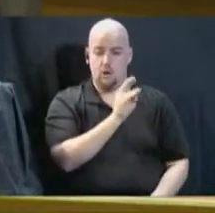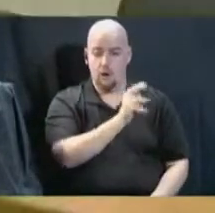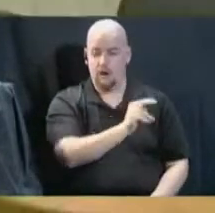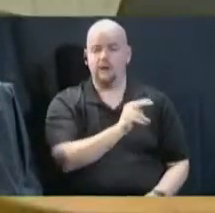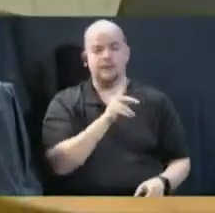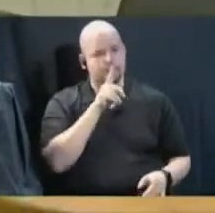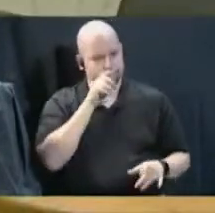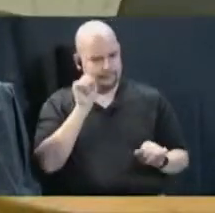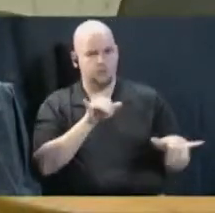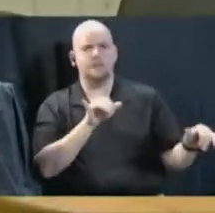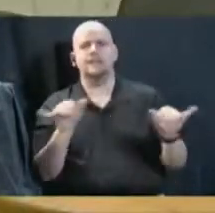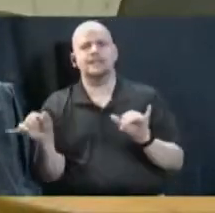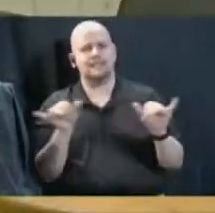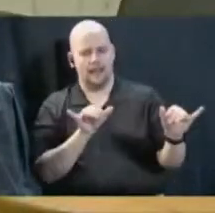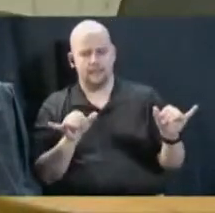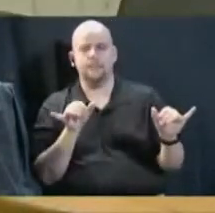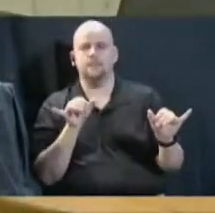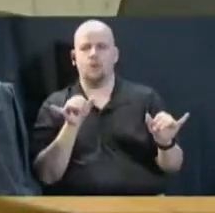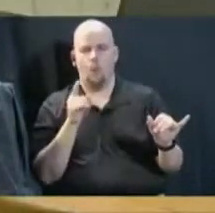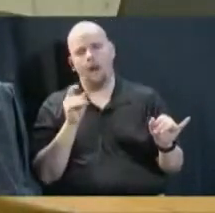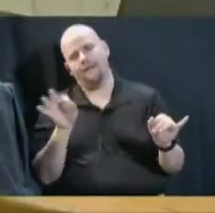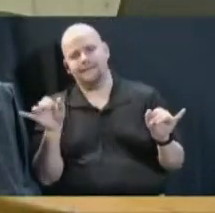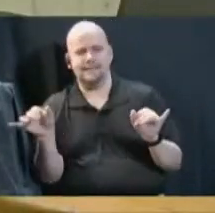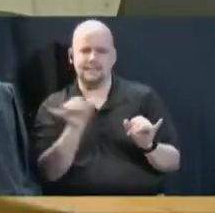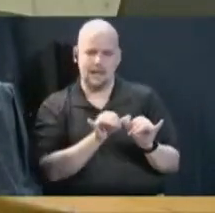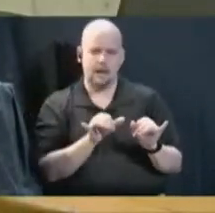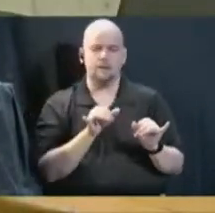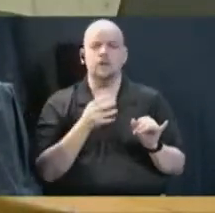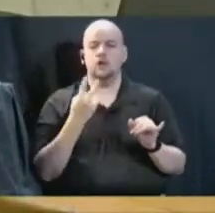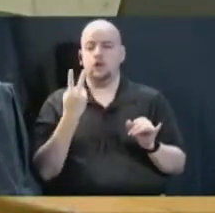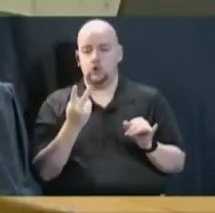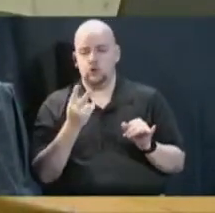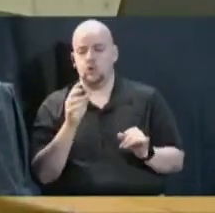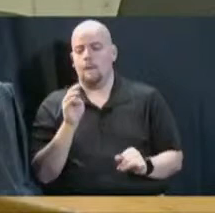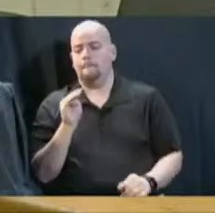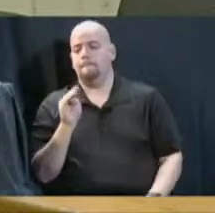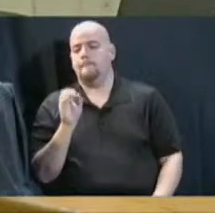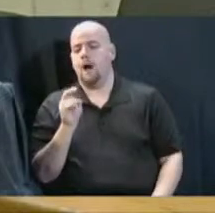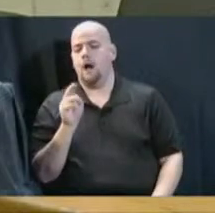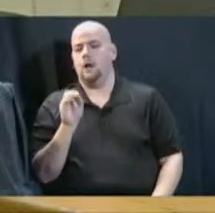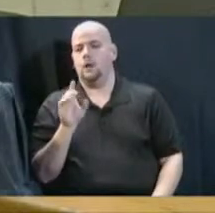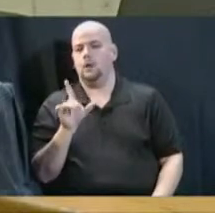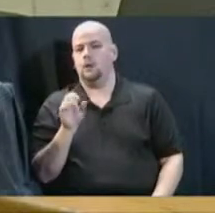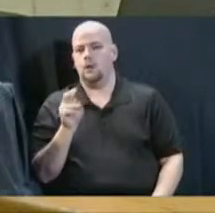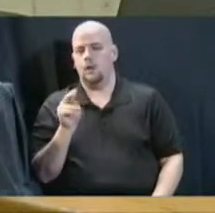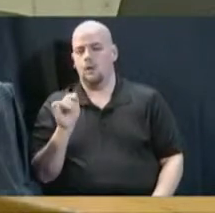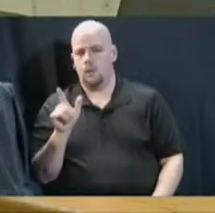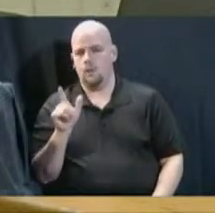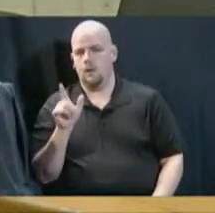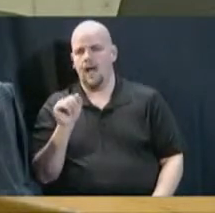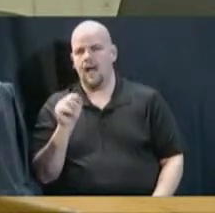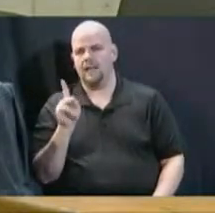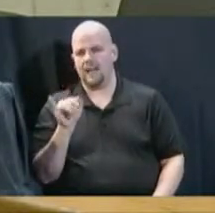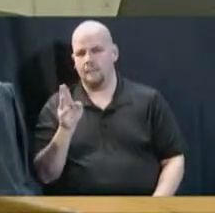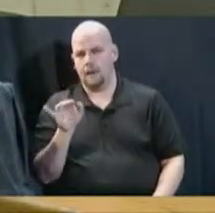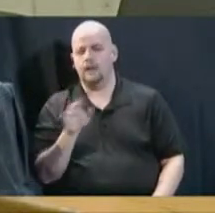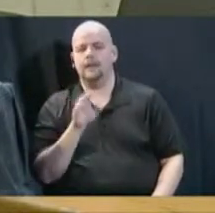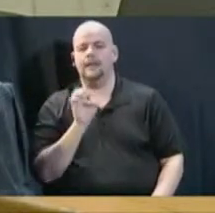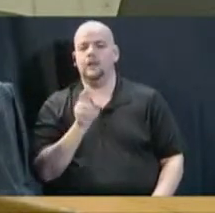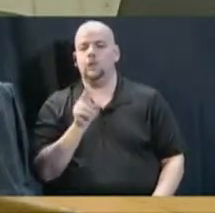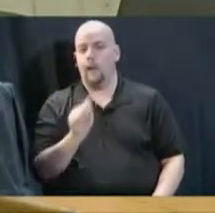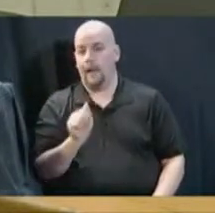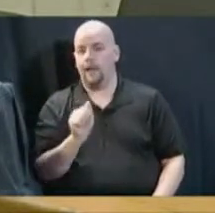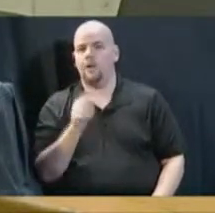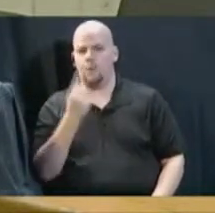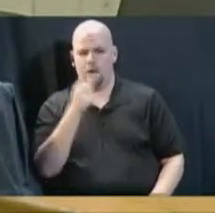and the same, actually. Oh, really? There's Okay. two different monoclonal antibody products that are currently under an EUA. One of them